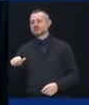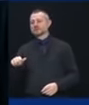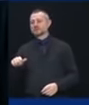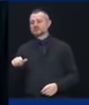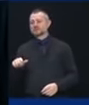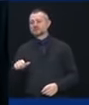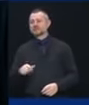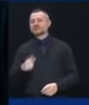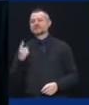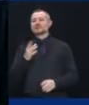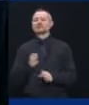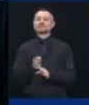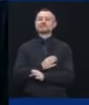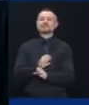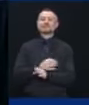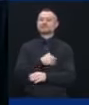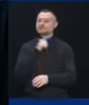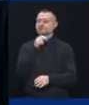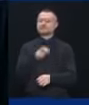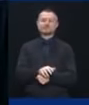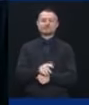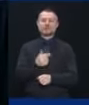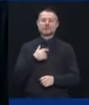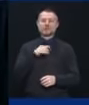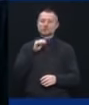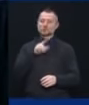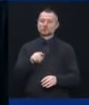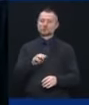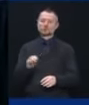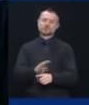they're busy otherwise.